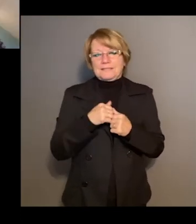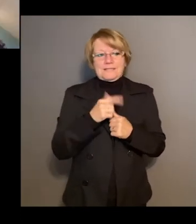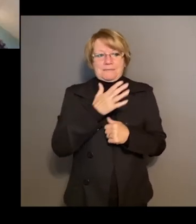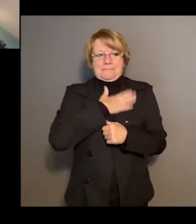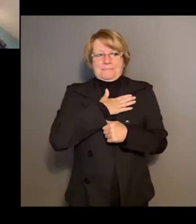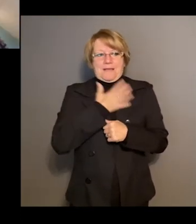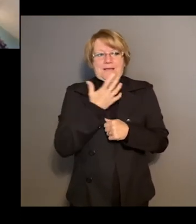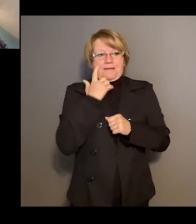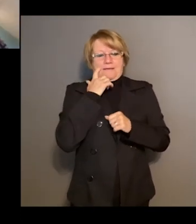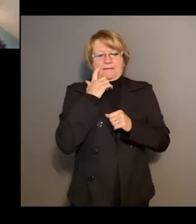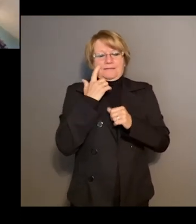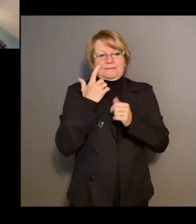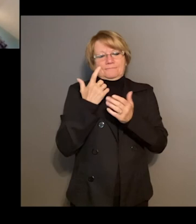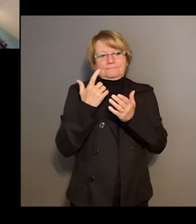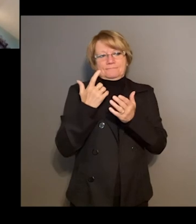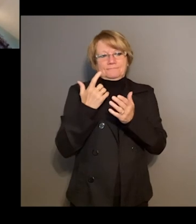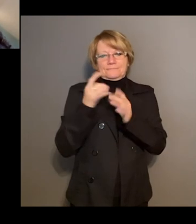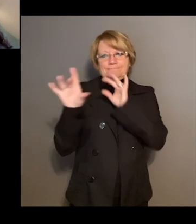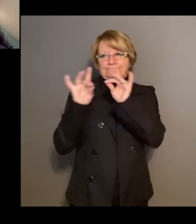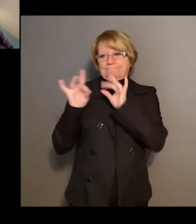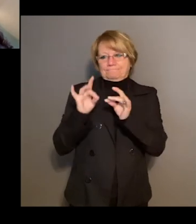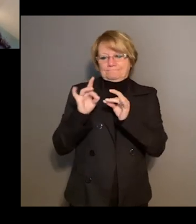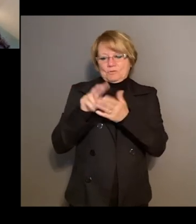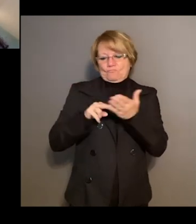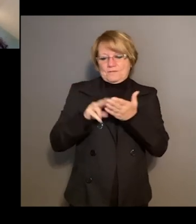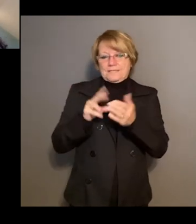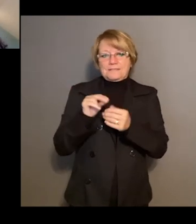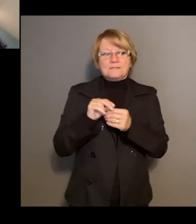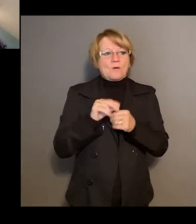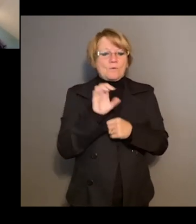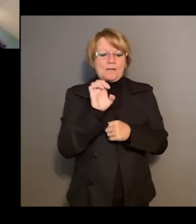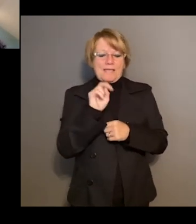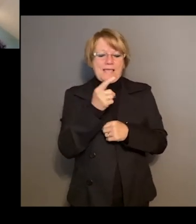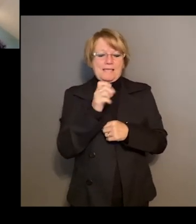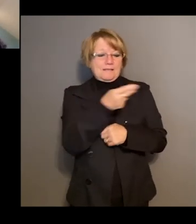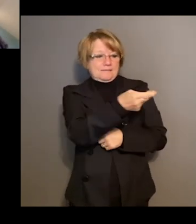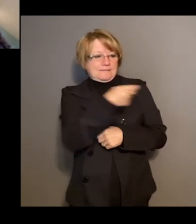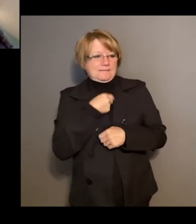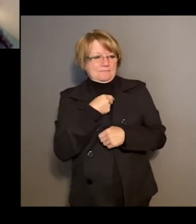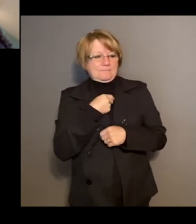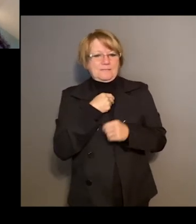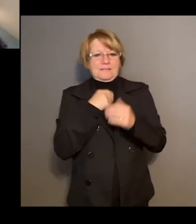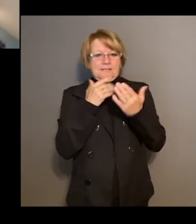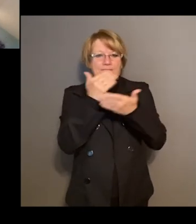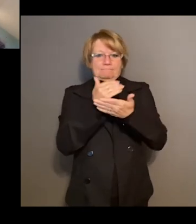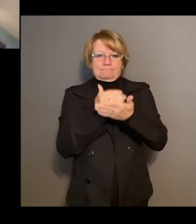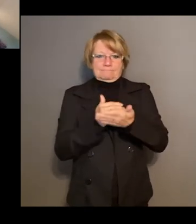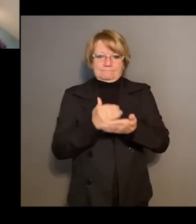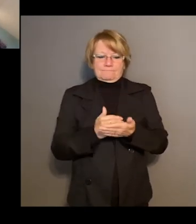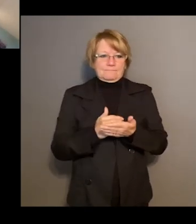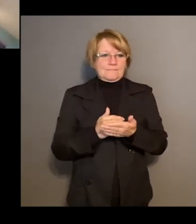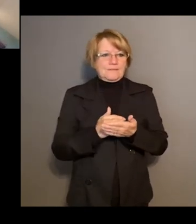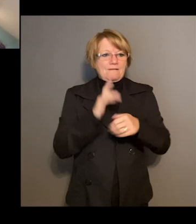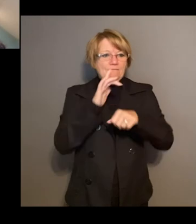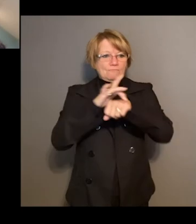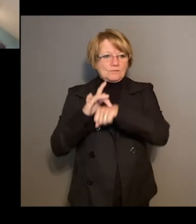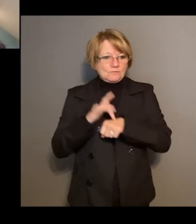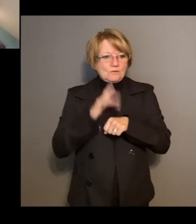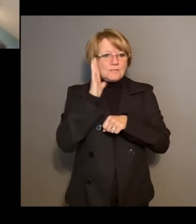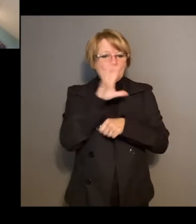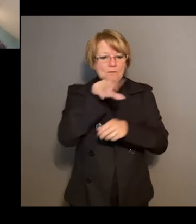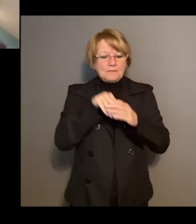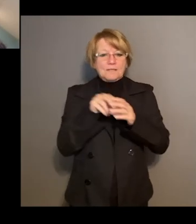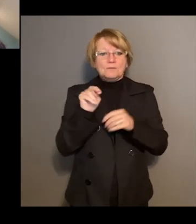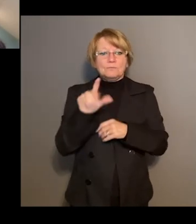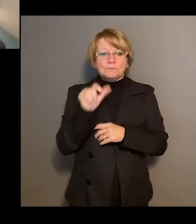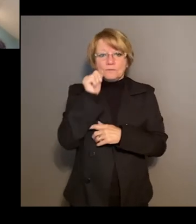Yeah, so I can't take credit for the additional readings. These were actually given to us by Ingen, but these, along with a few others, will